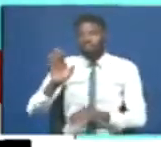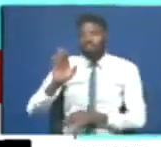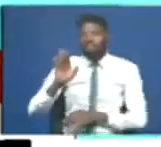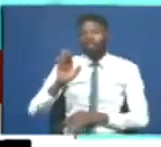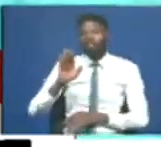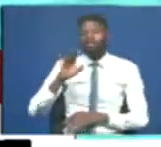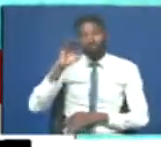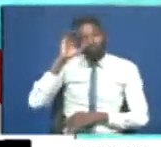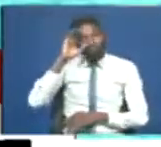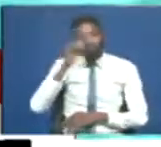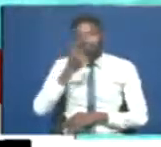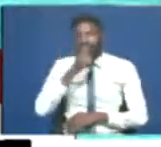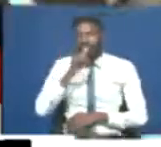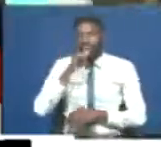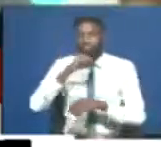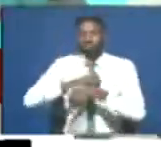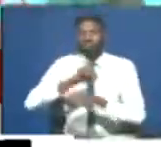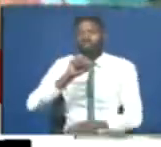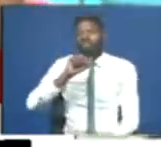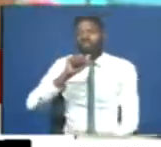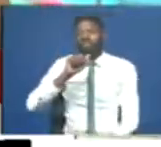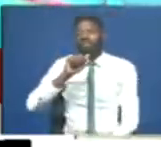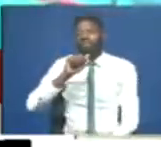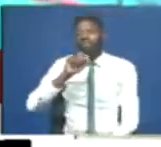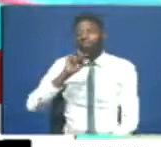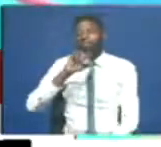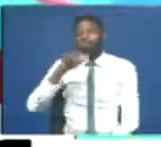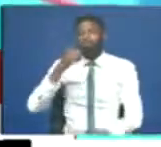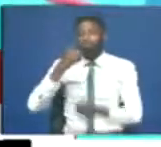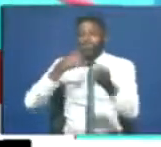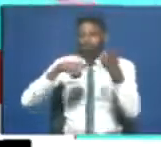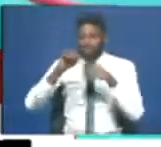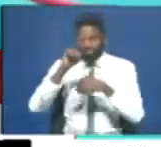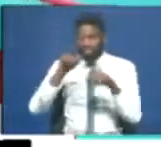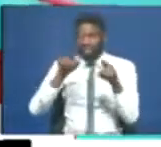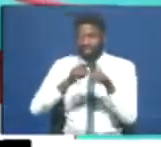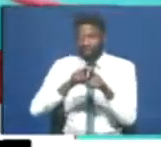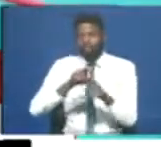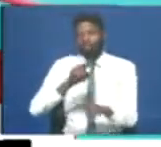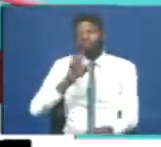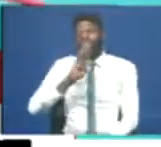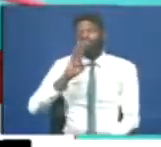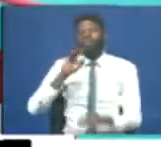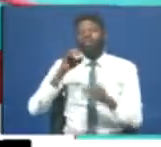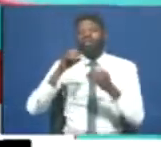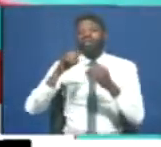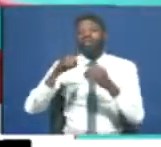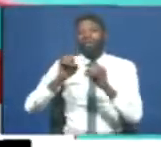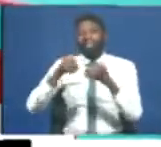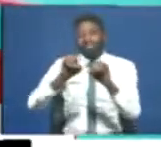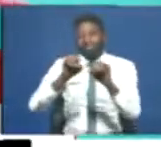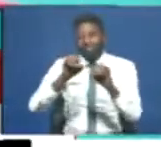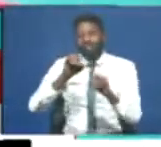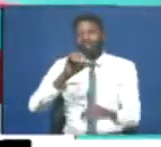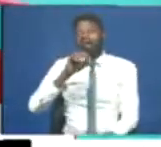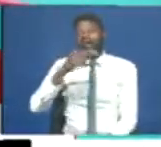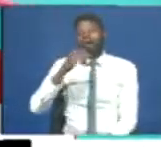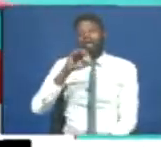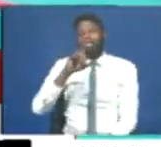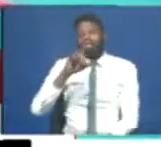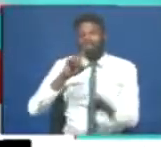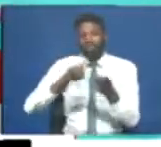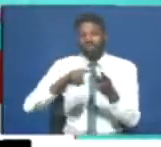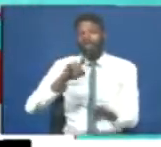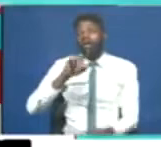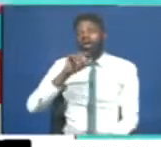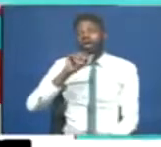won in 34.05 seconds, while Blue Ocean's duo of Haider Ali, Haniraza, and Burhanuddin Hamid